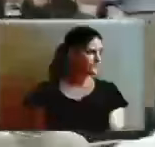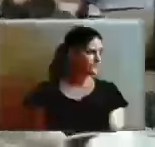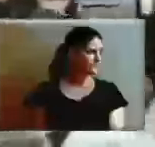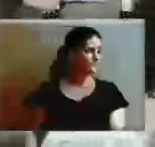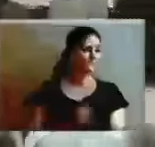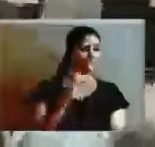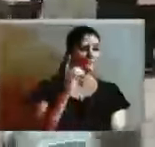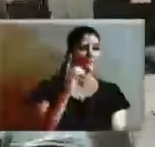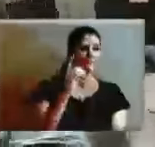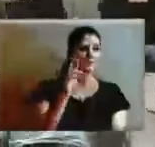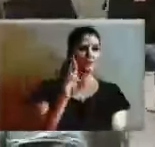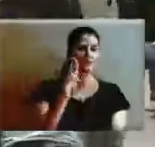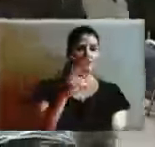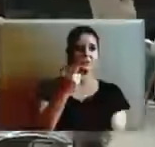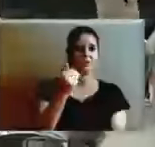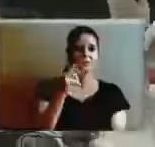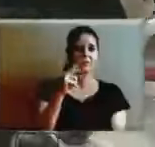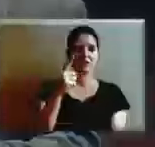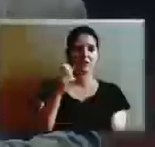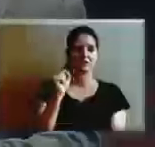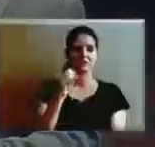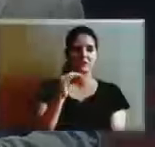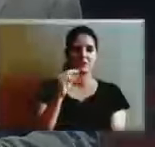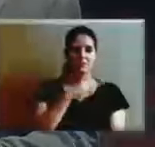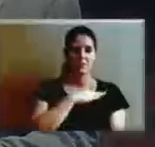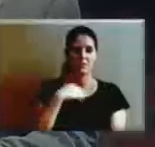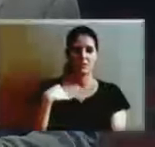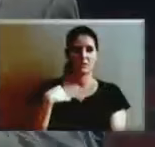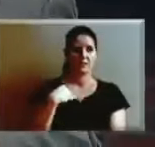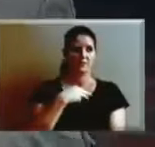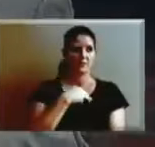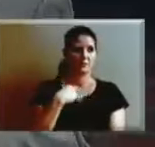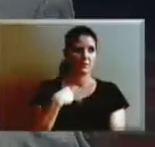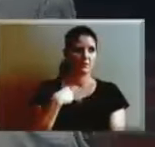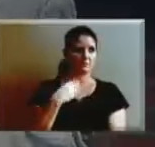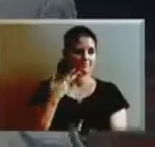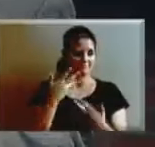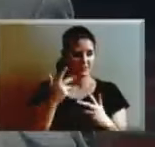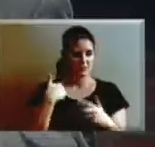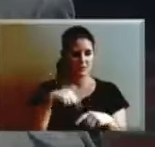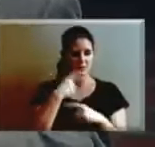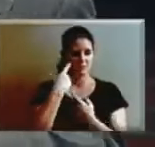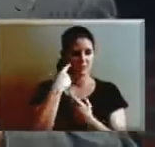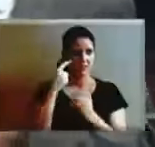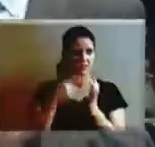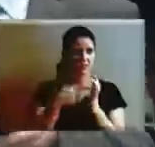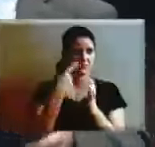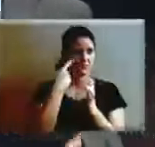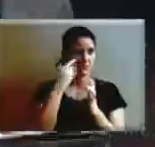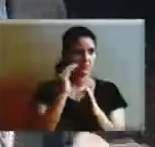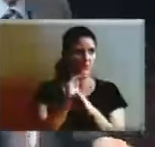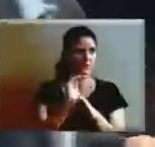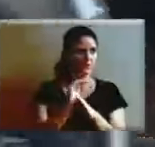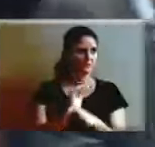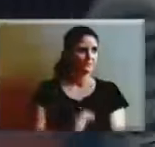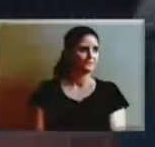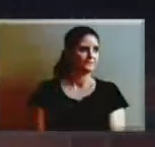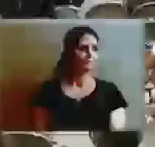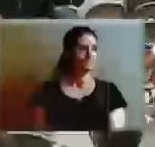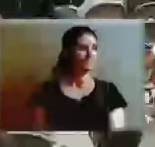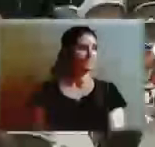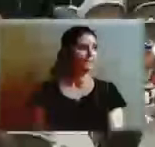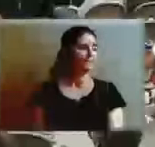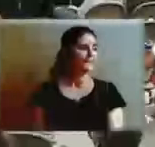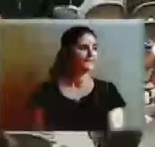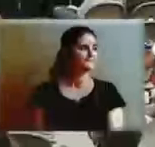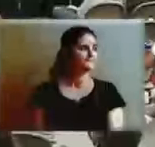Dr. Hargens and members of the Jefferson County Board of Education, this concludes our recognitions for tonight. Thank you. Thank you, Dr.